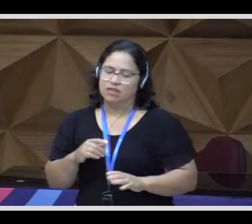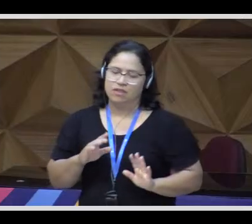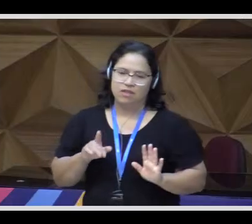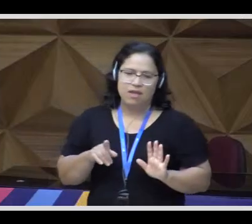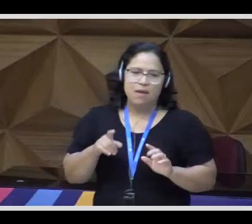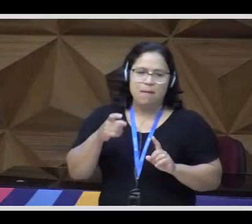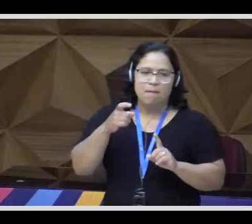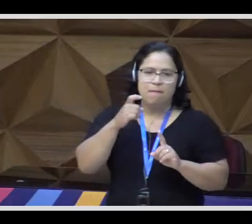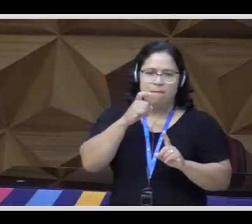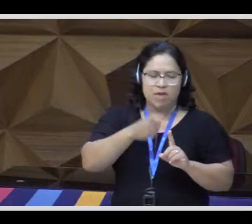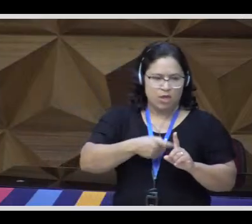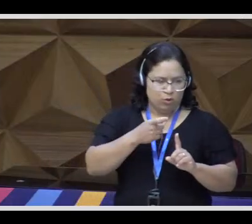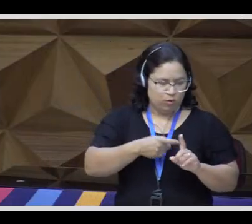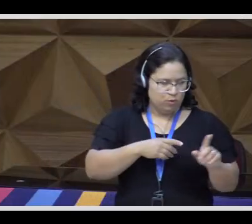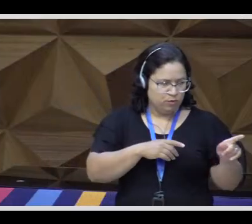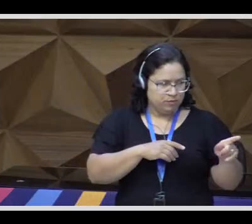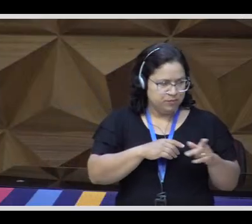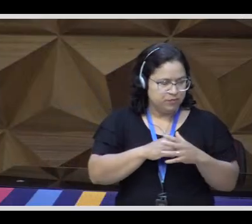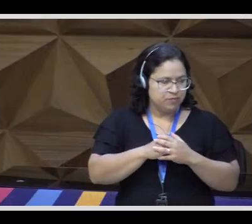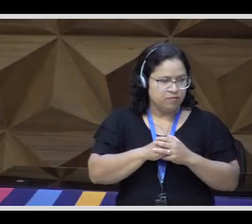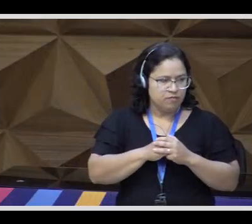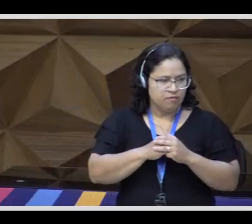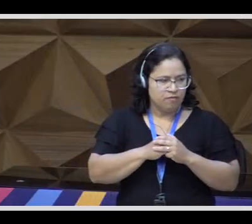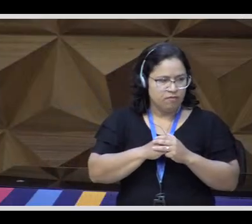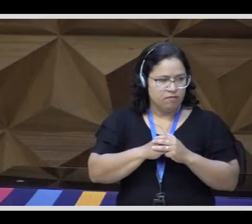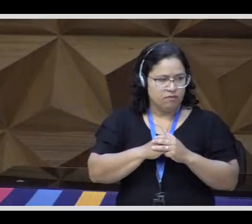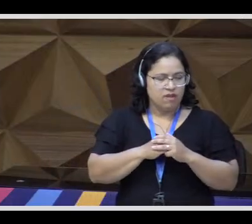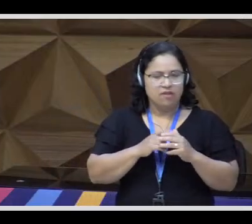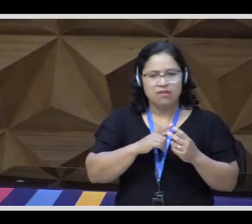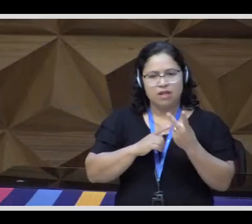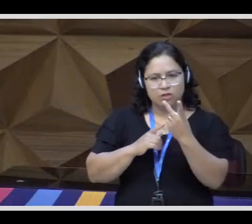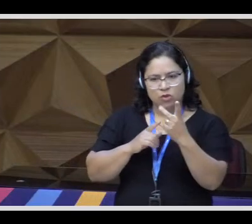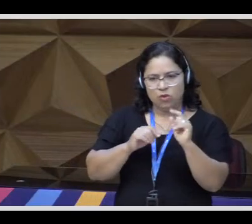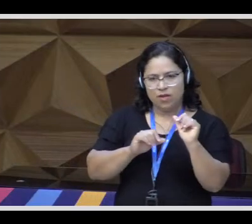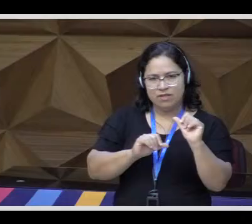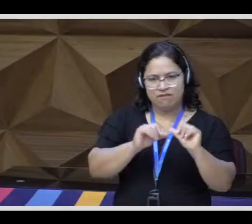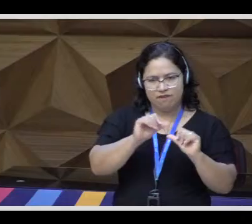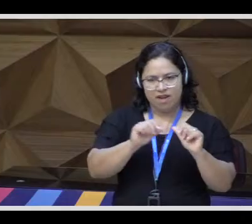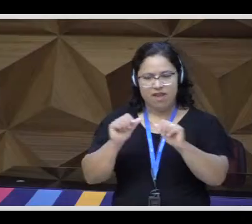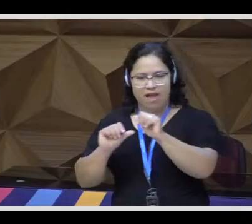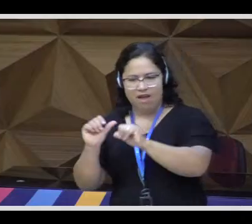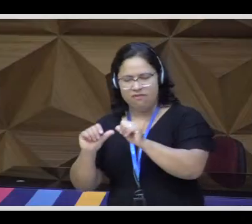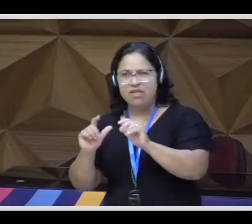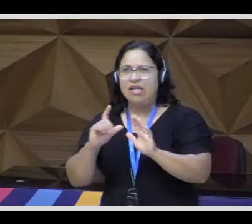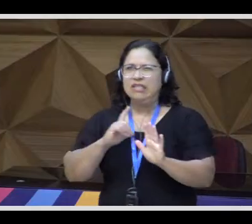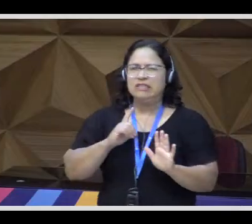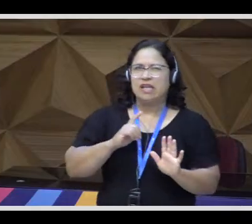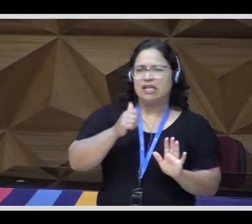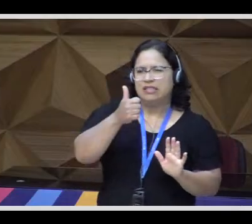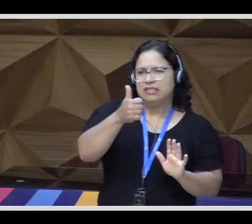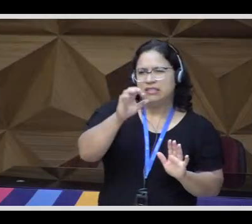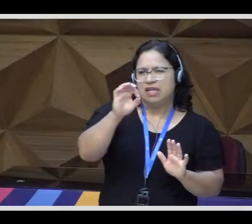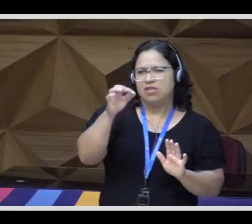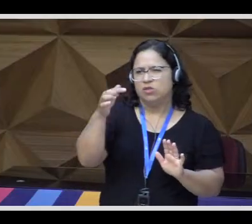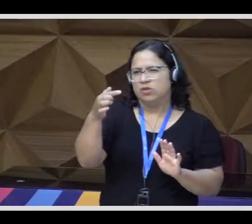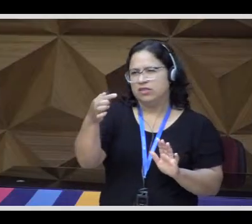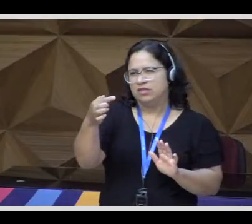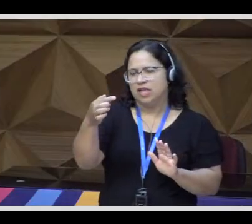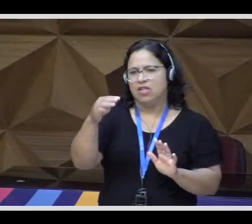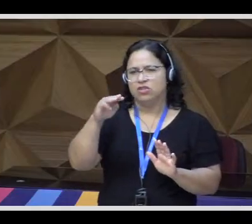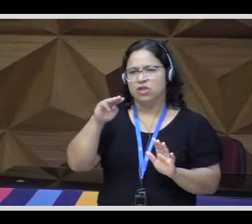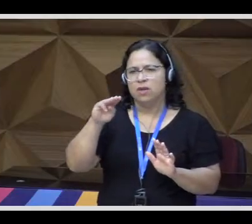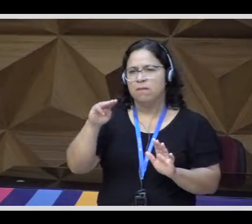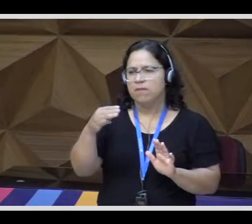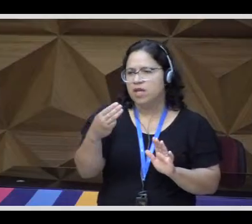good. Of course, these are 2 variables. We have 157 variables. We have like millions of data to